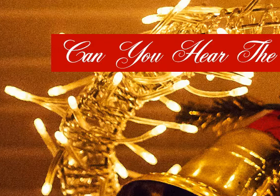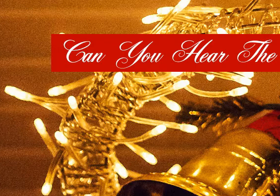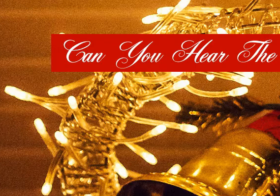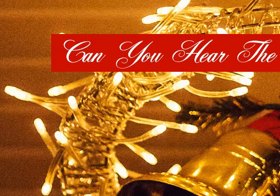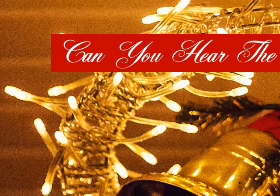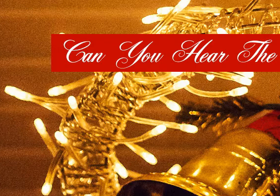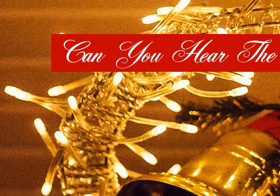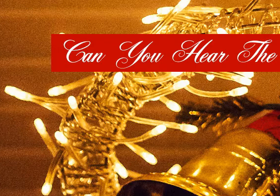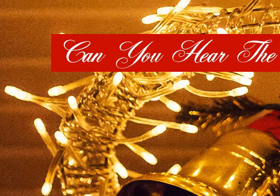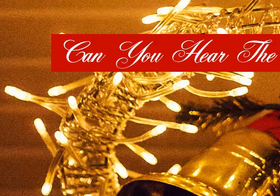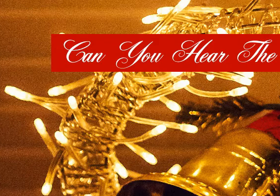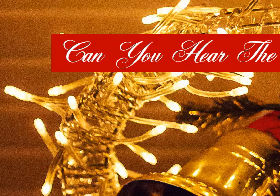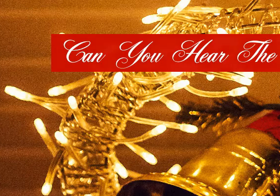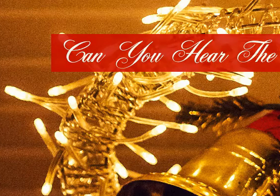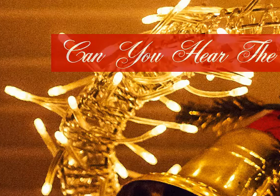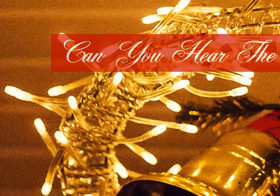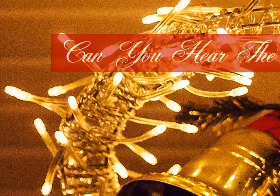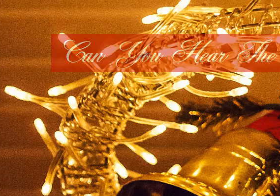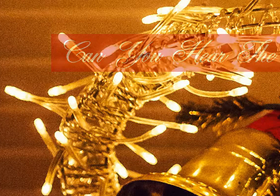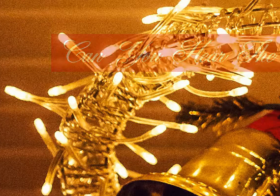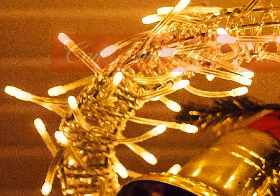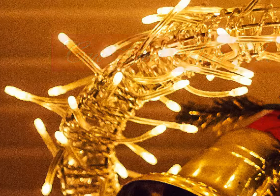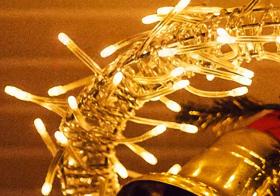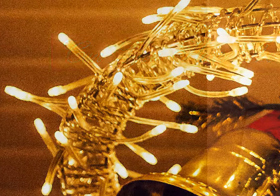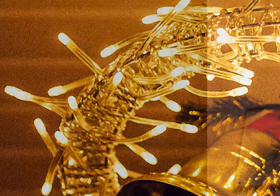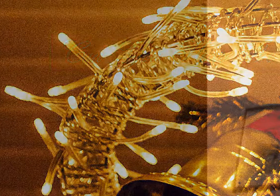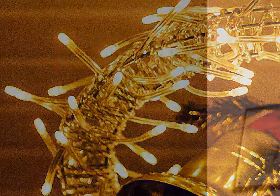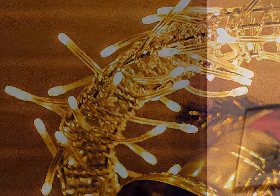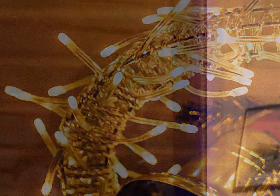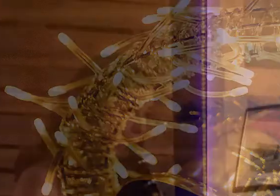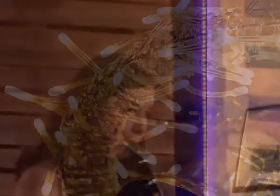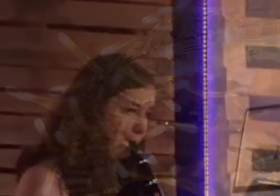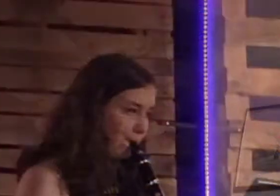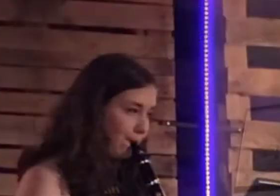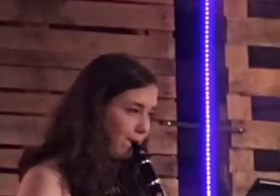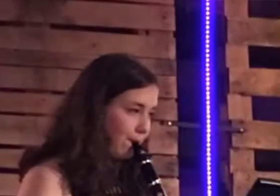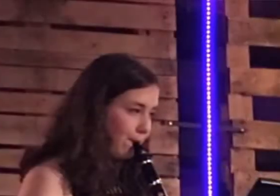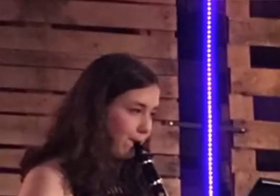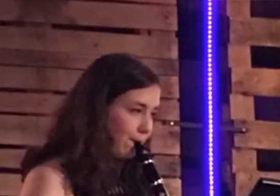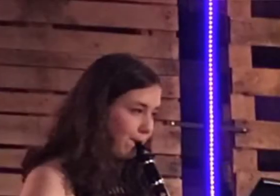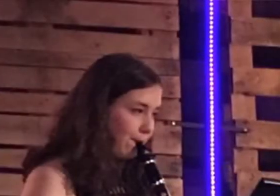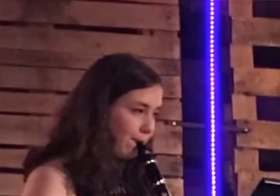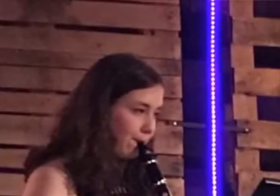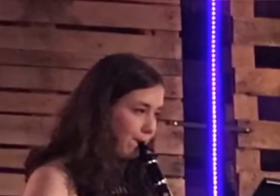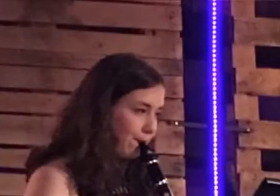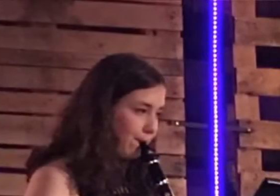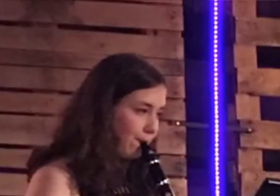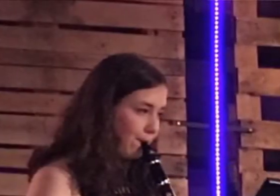Bethlehem.